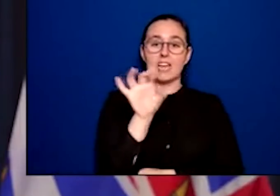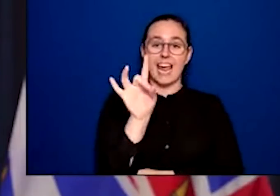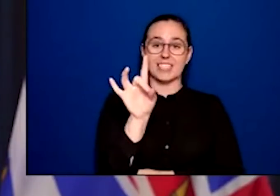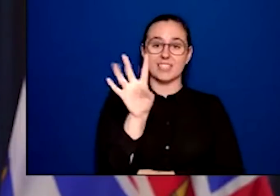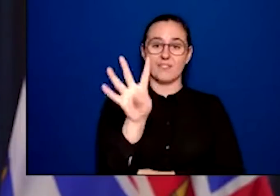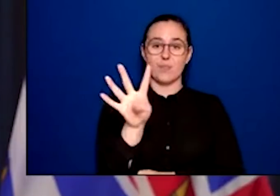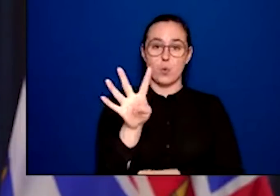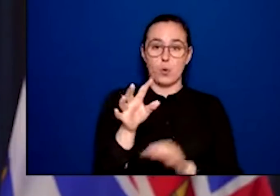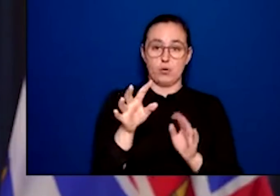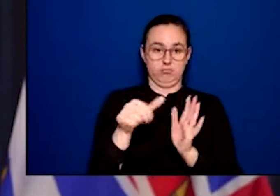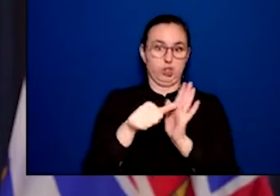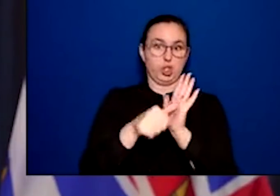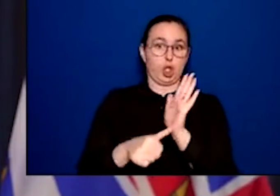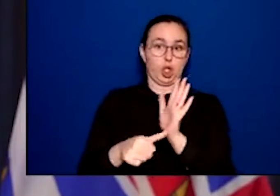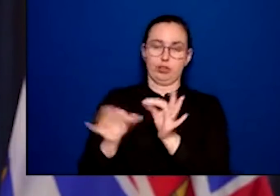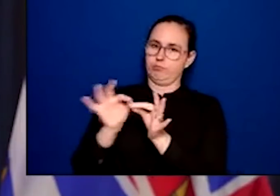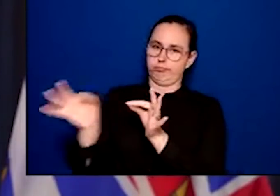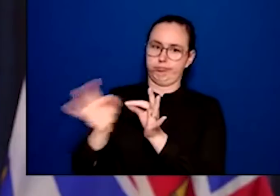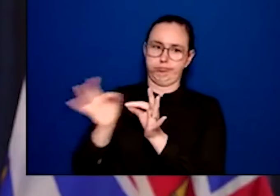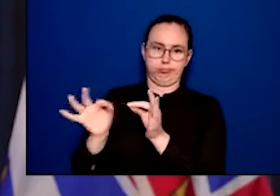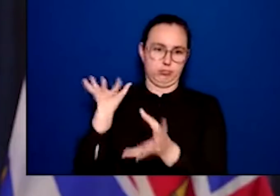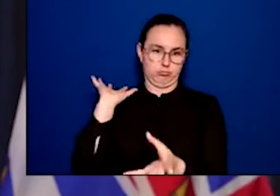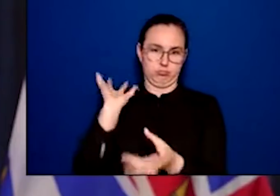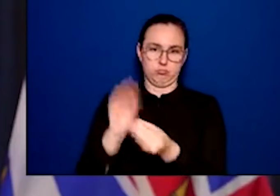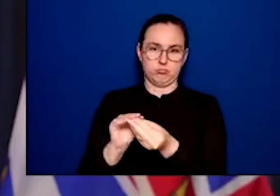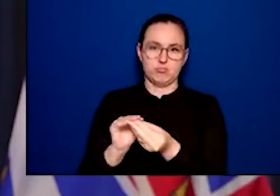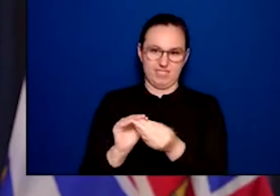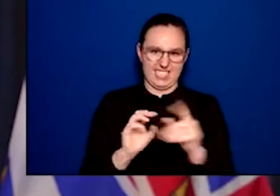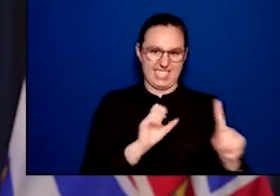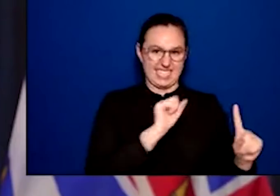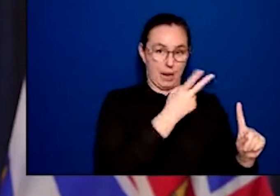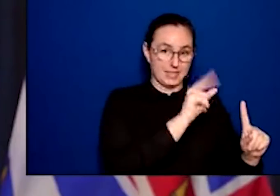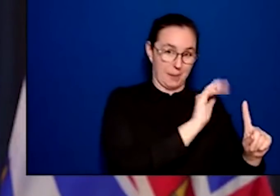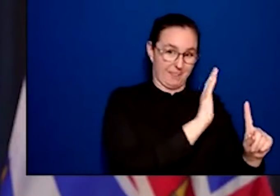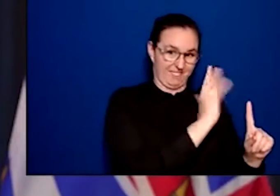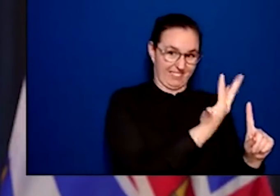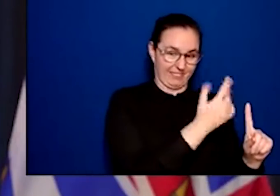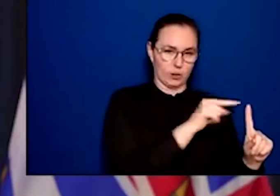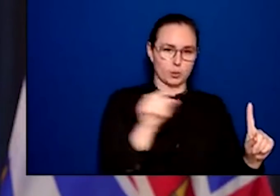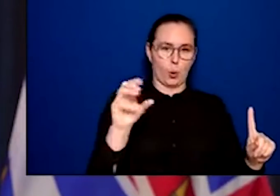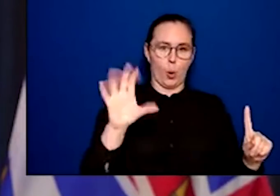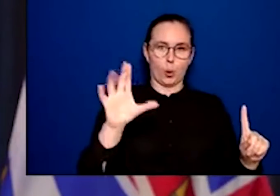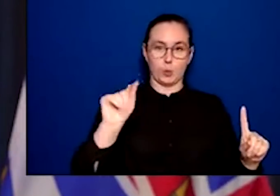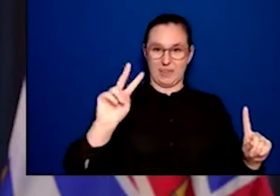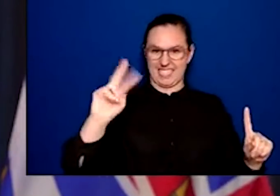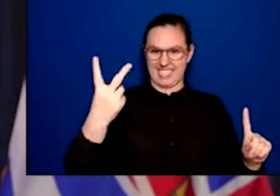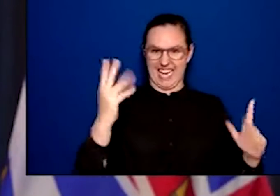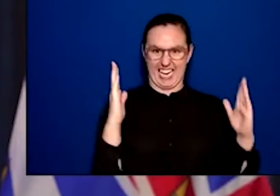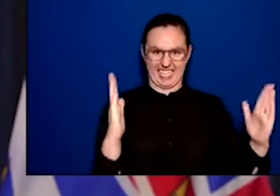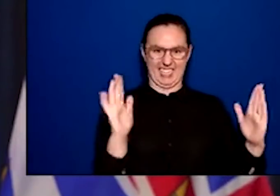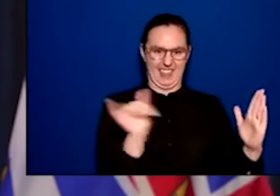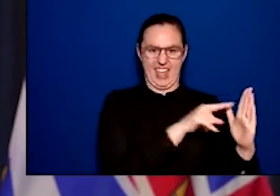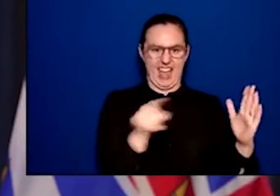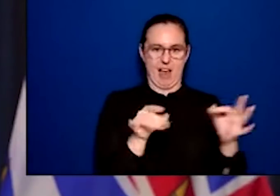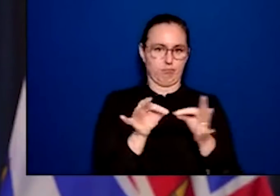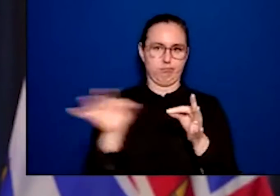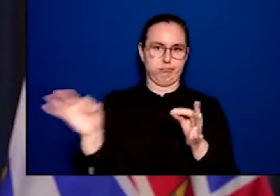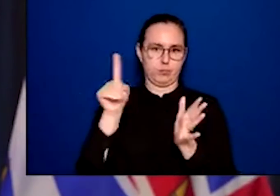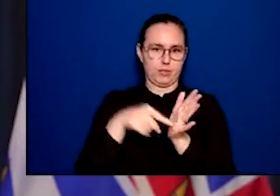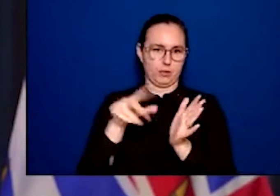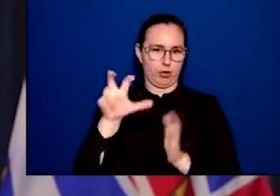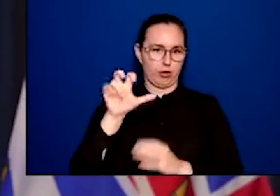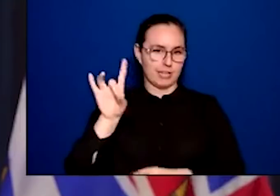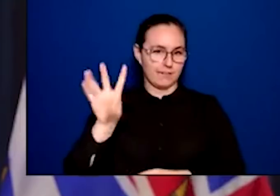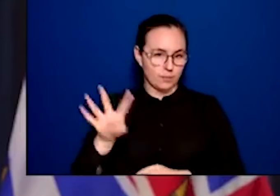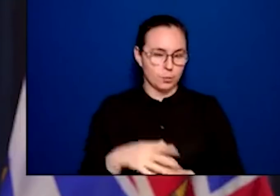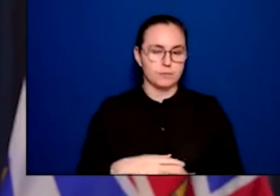said, surgeries are continuing. You'll see the dramatic difference in these numbers compared to the suspension of non-urgent scheduled surgeries in the